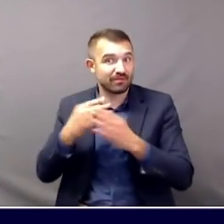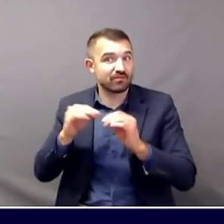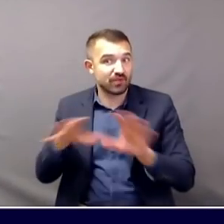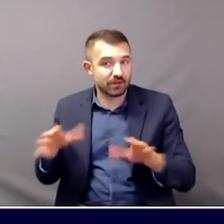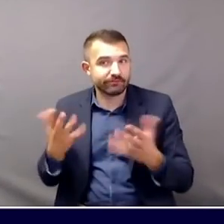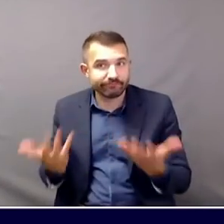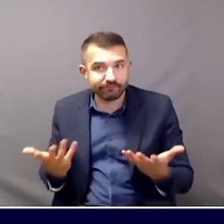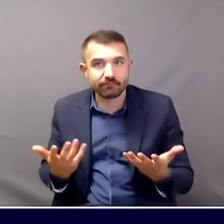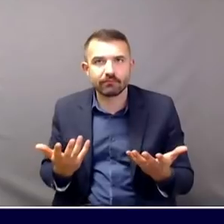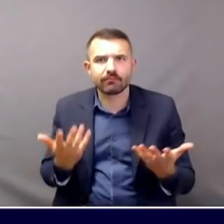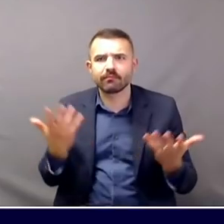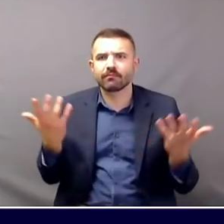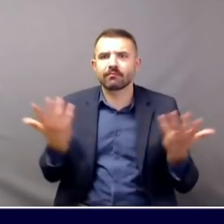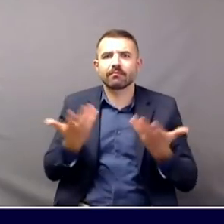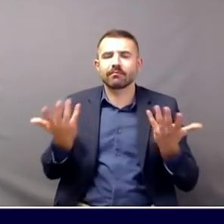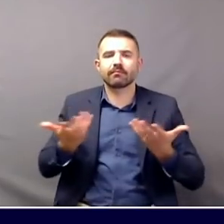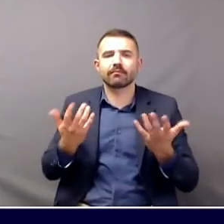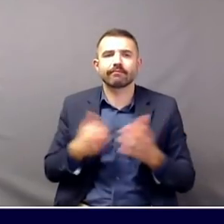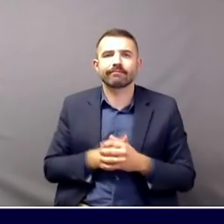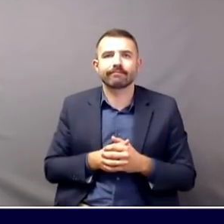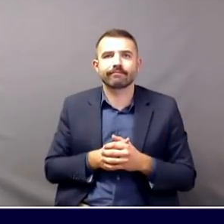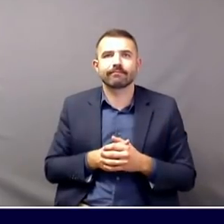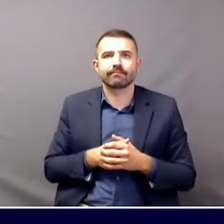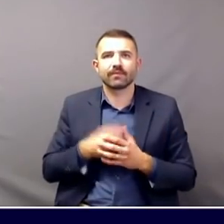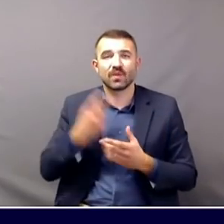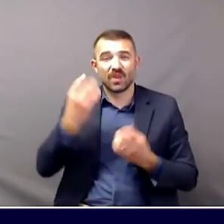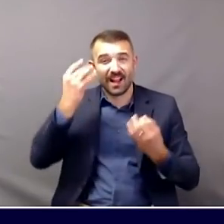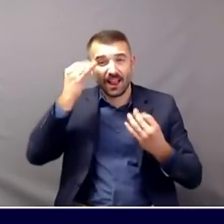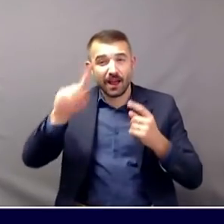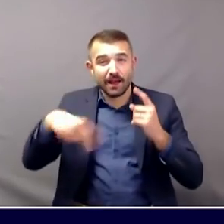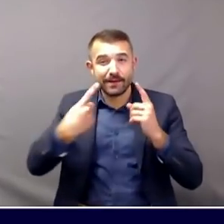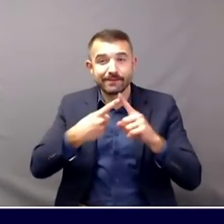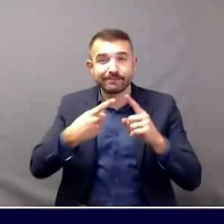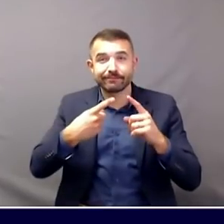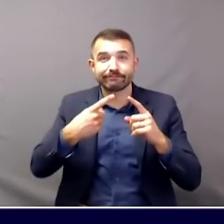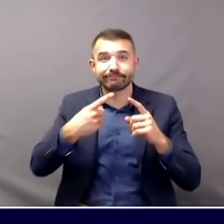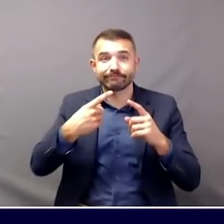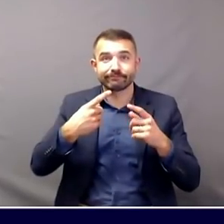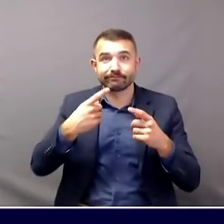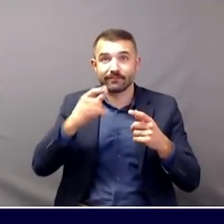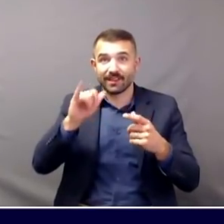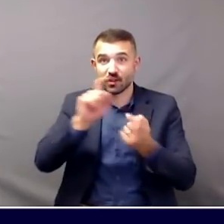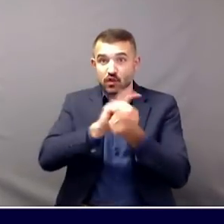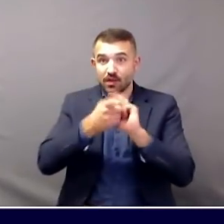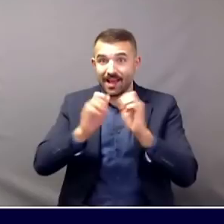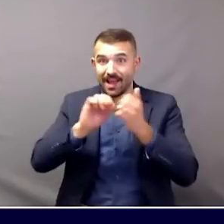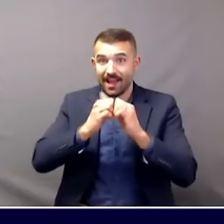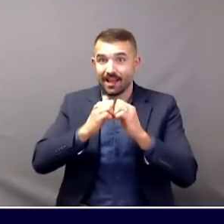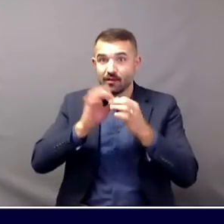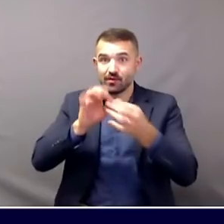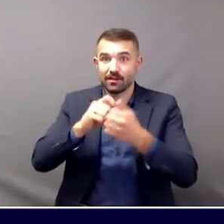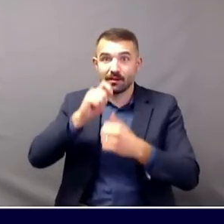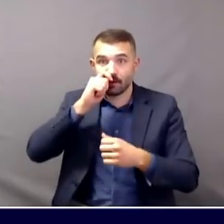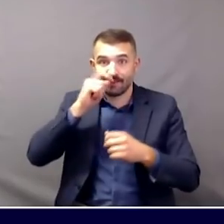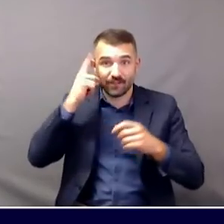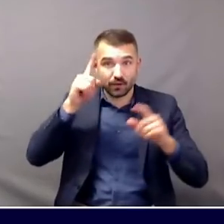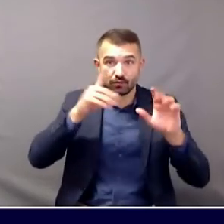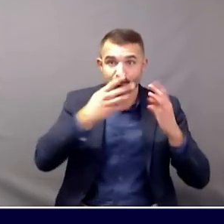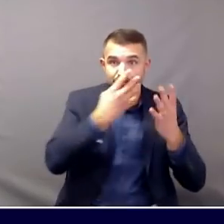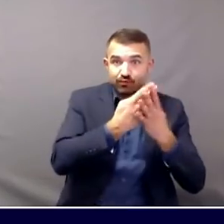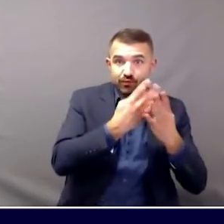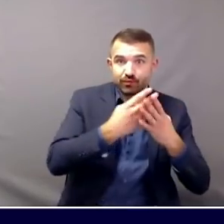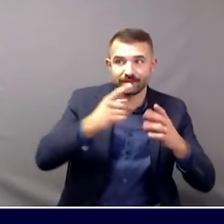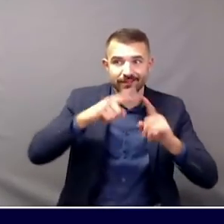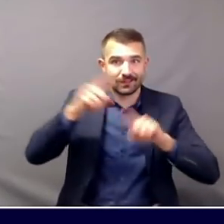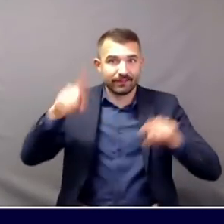all incarceration facilities? Previously, the Department of Correction resisted only testing when there's